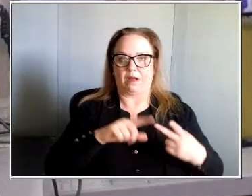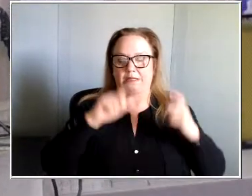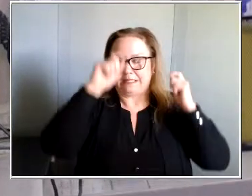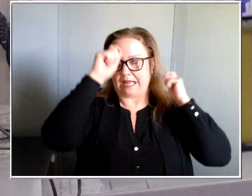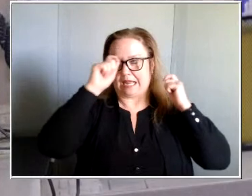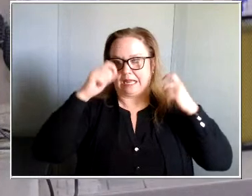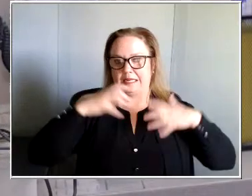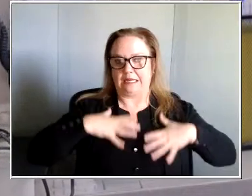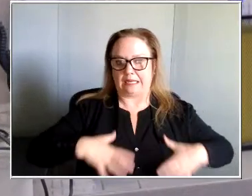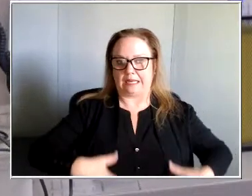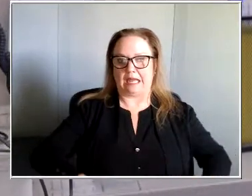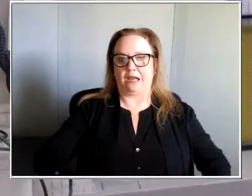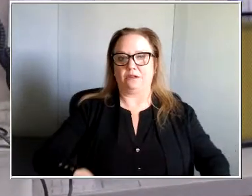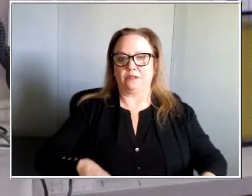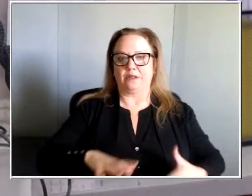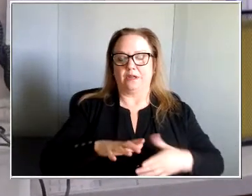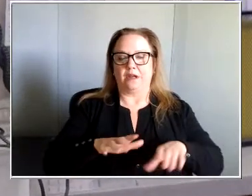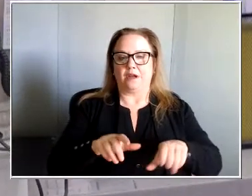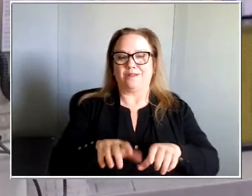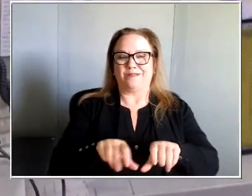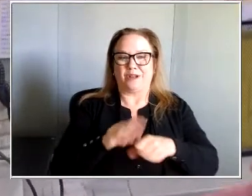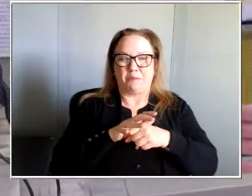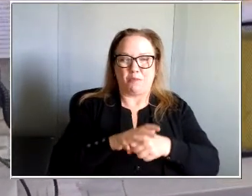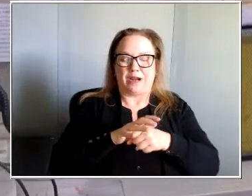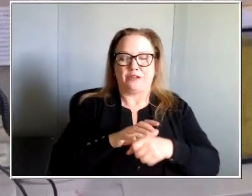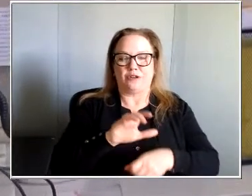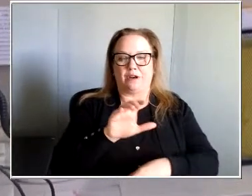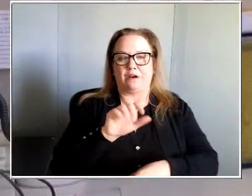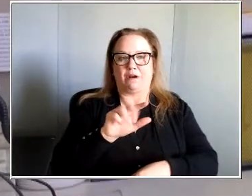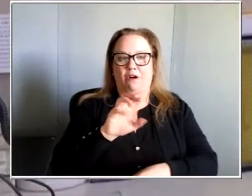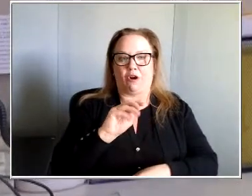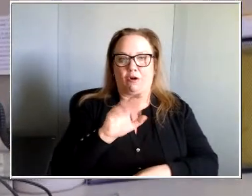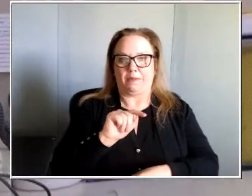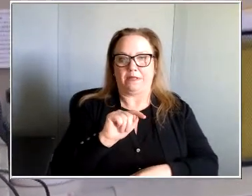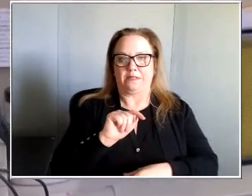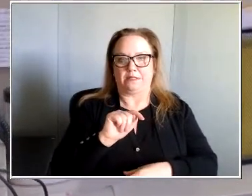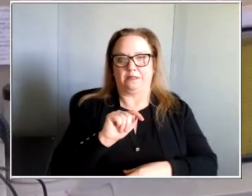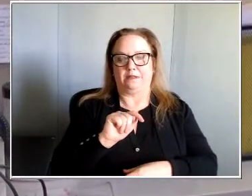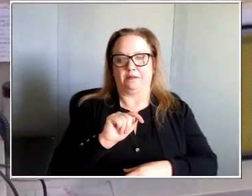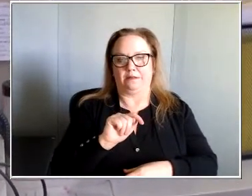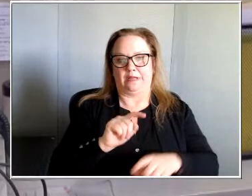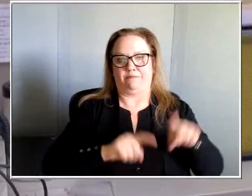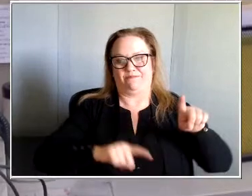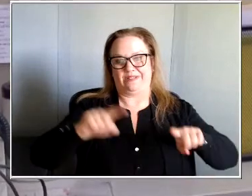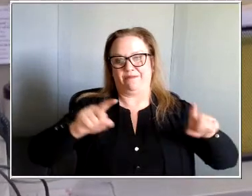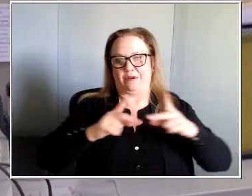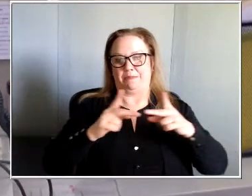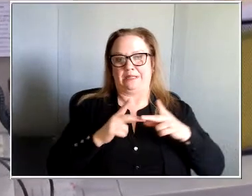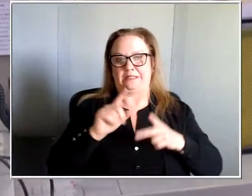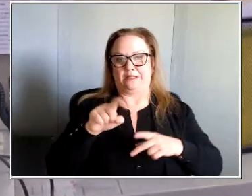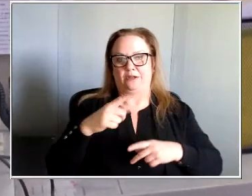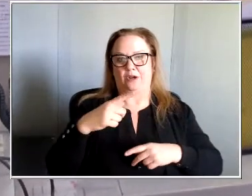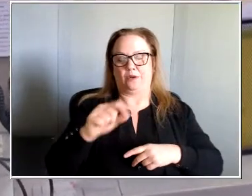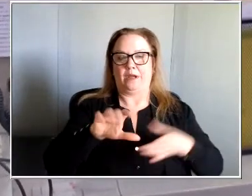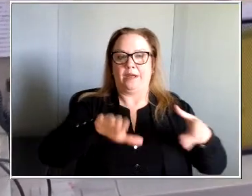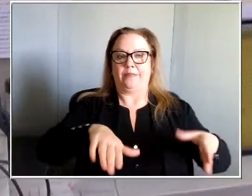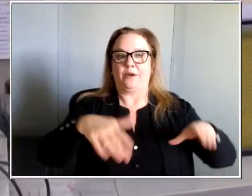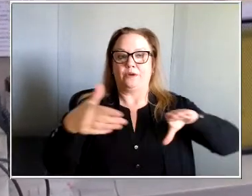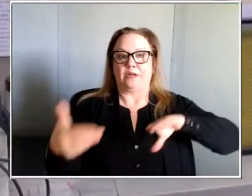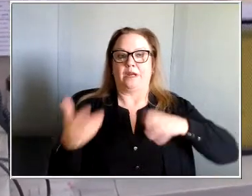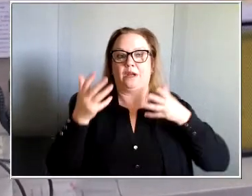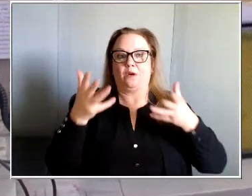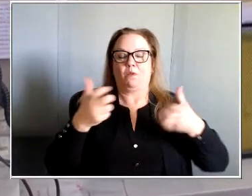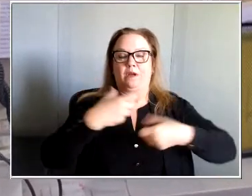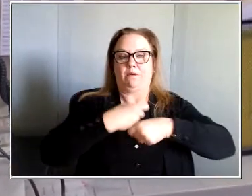gowns, compression garments. Everything was a different place to go. So their dying wish was to